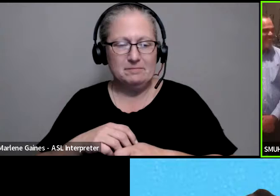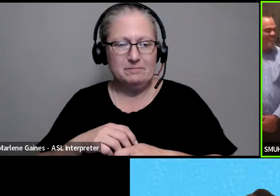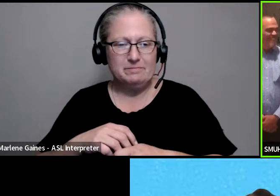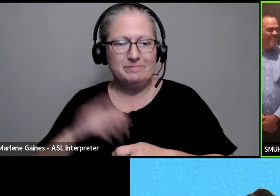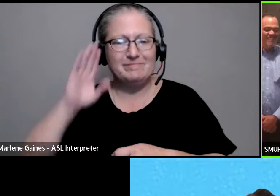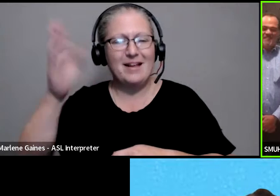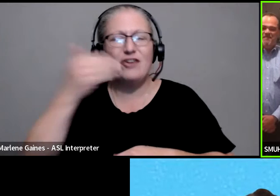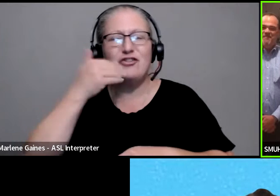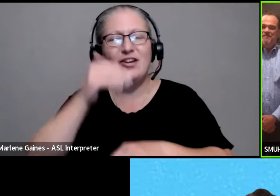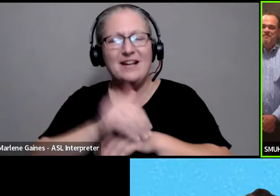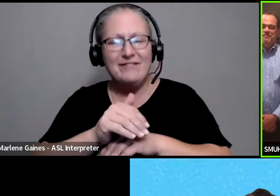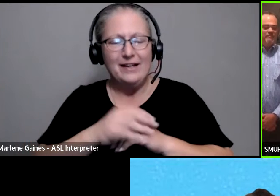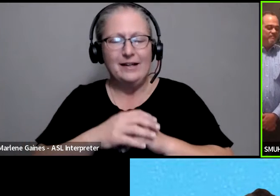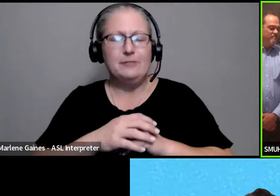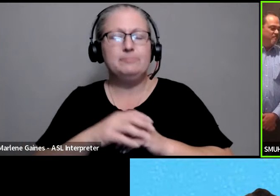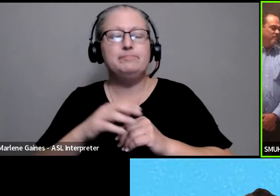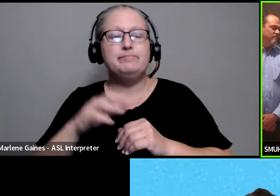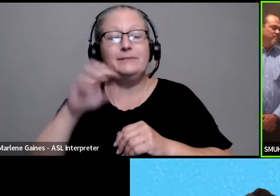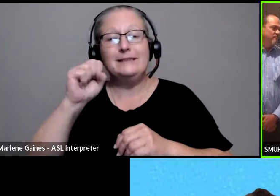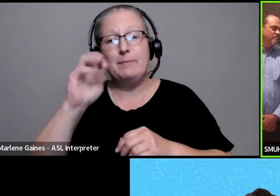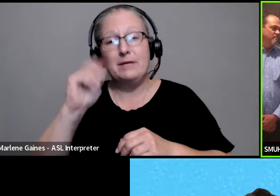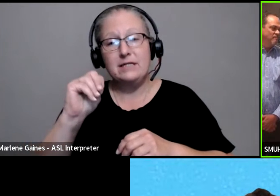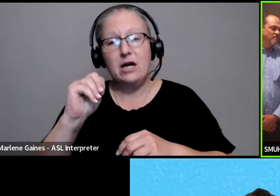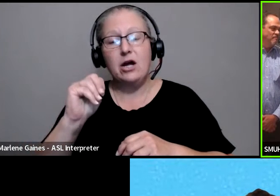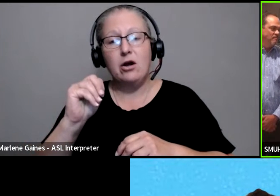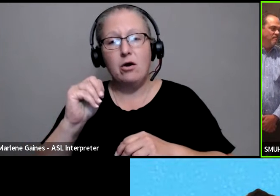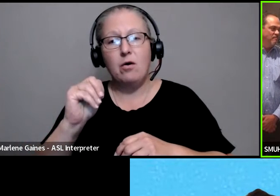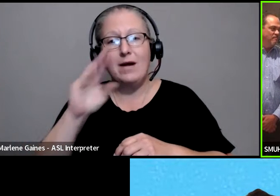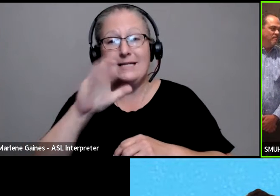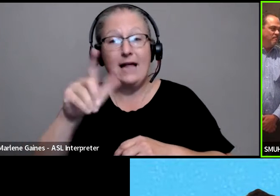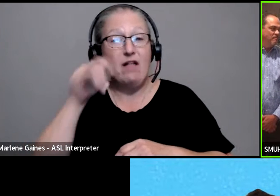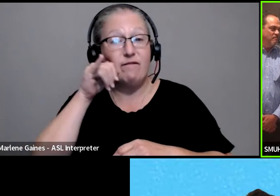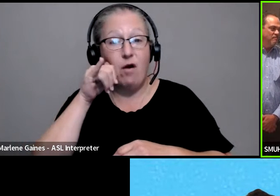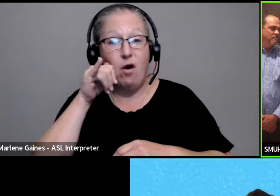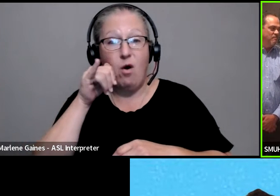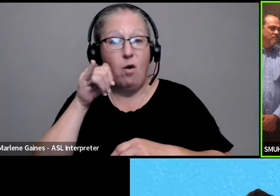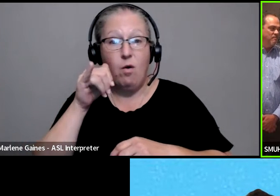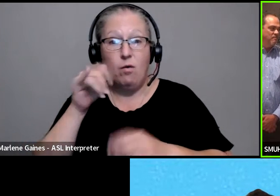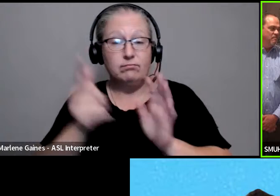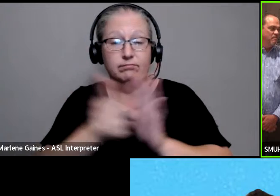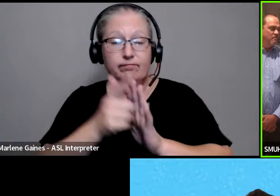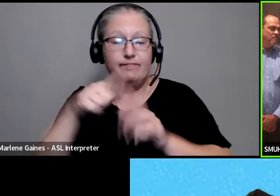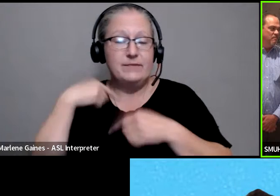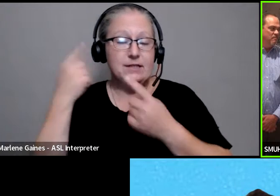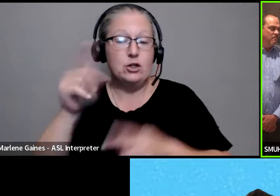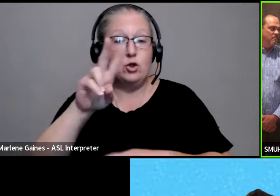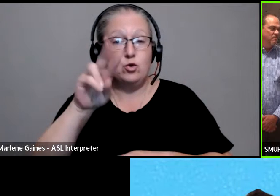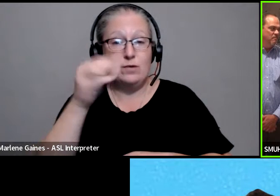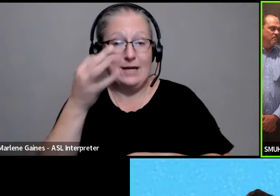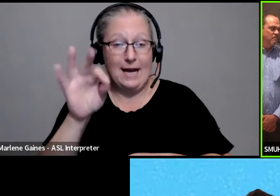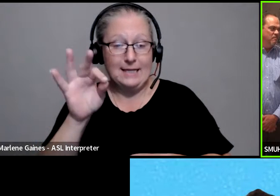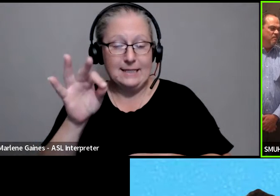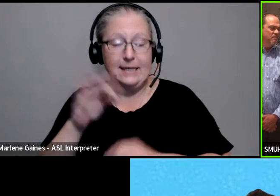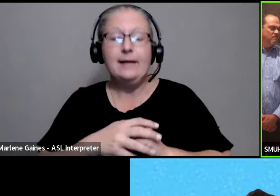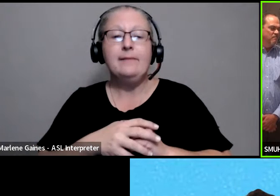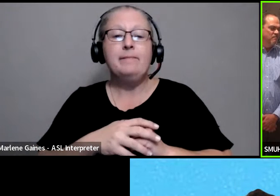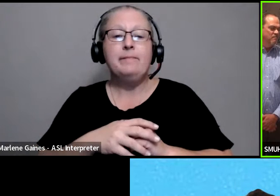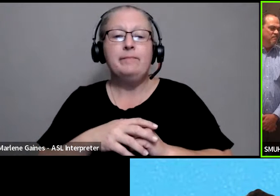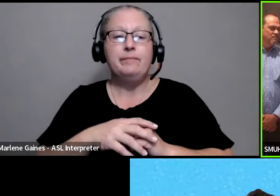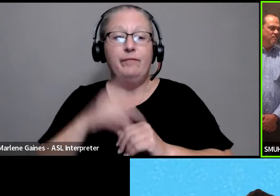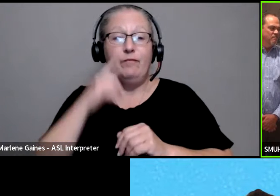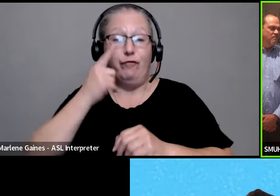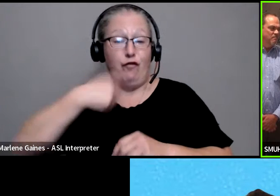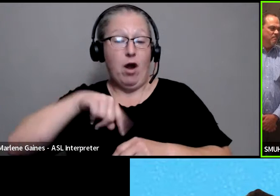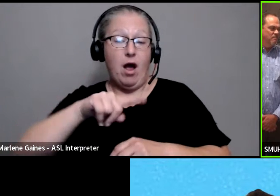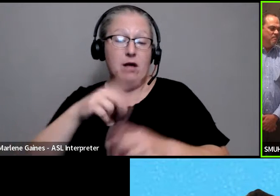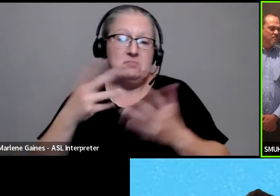Hi, good evening. San Mateo has been cell phone free since 2019. So for us, it's